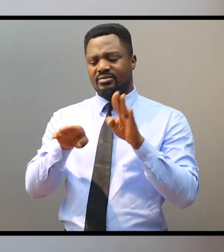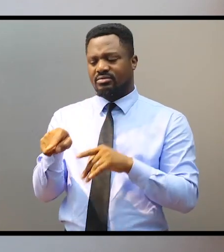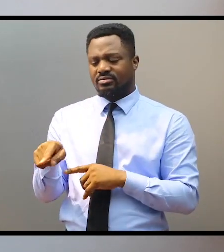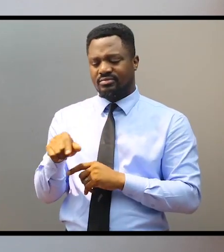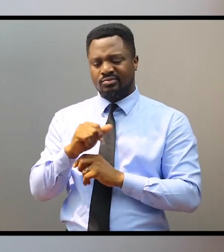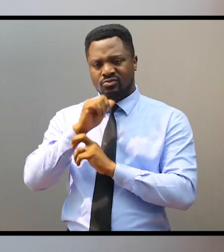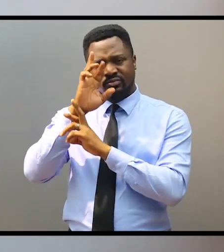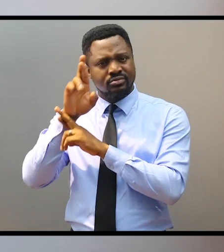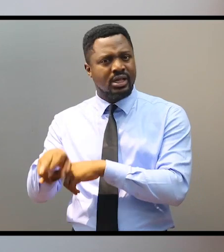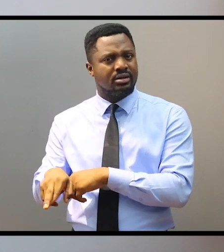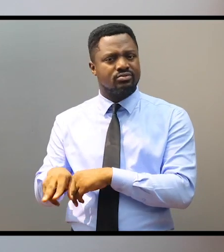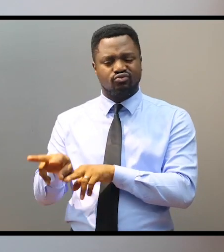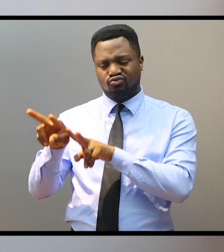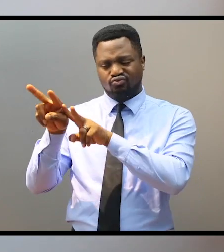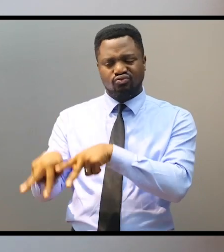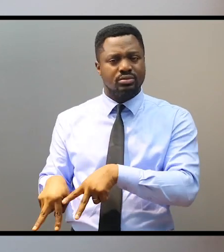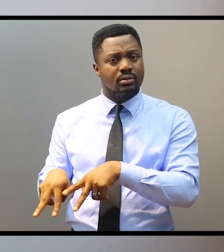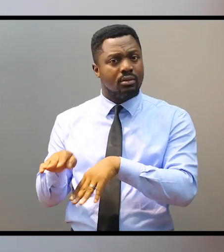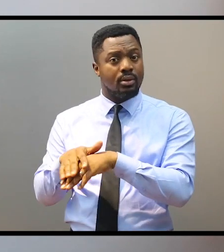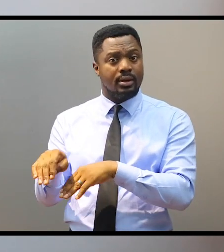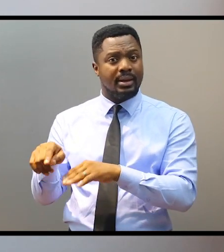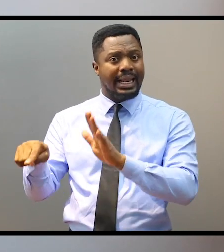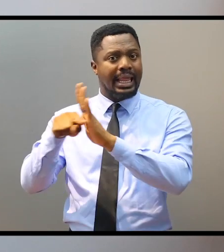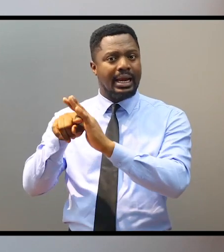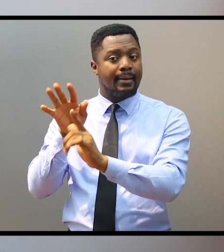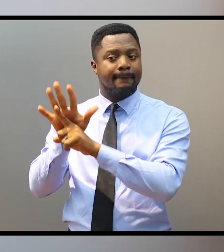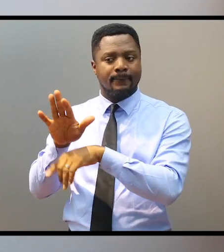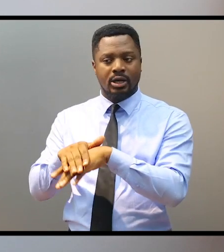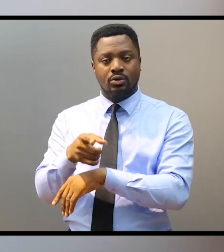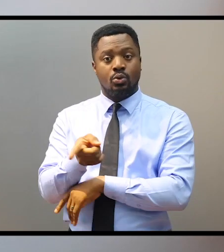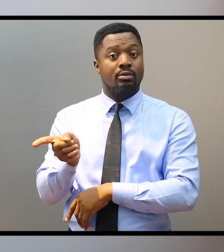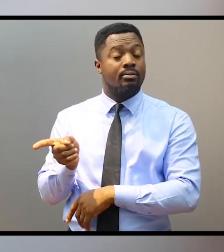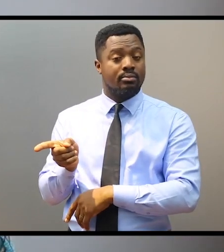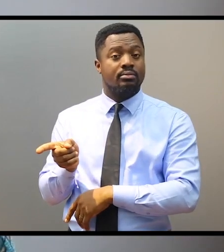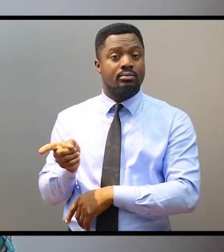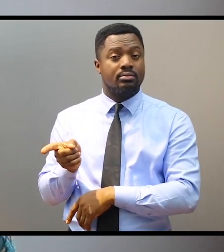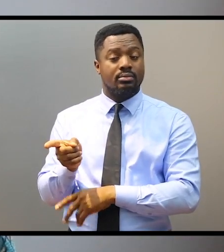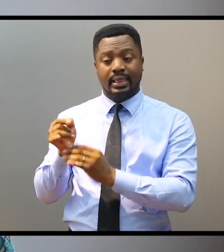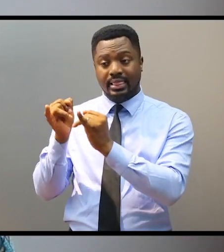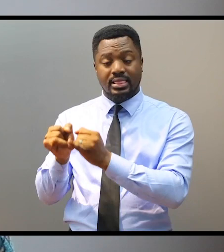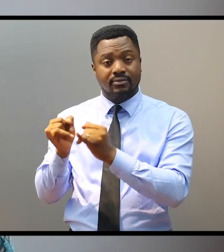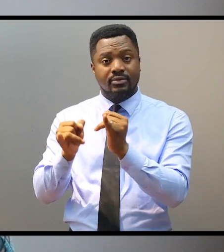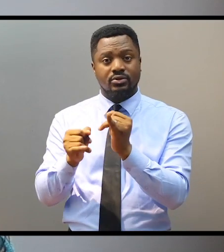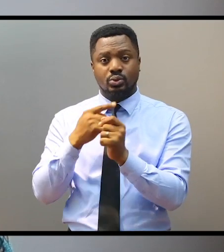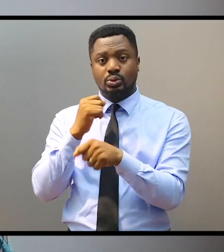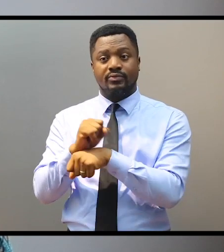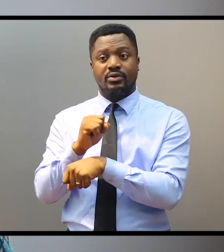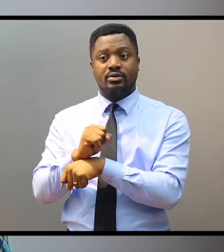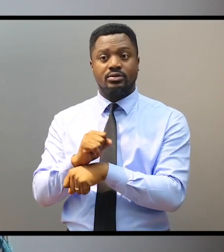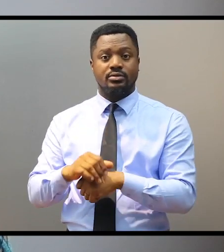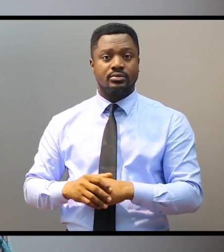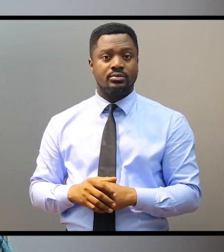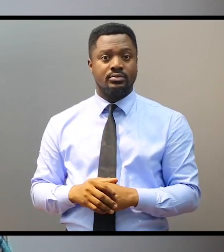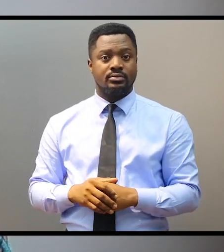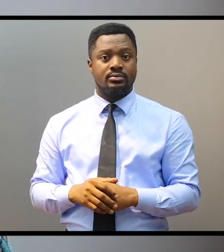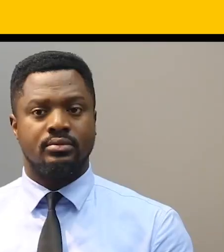behaviors around them, and it can also go a long way to also have a negative impact on the individual's functioning.